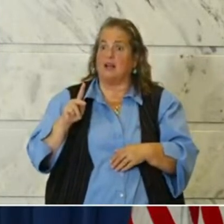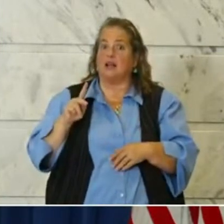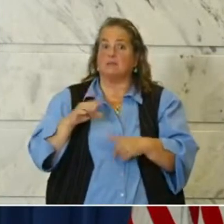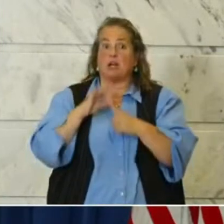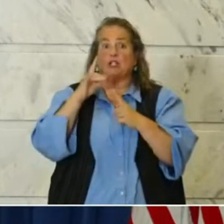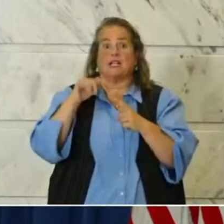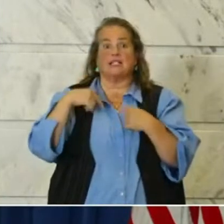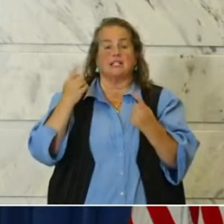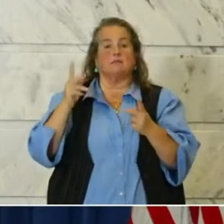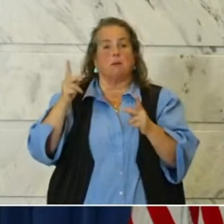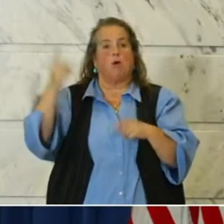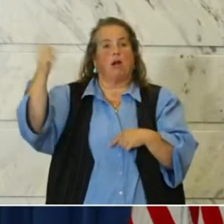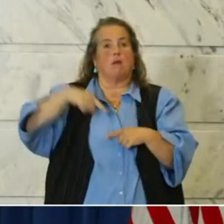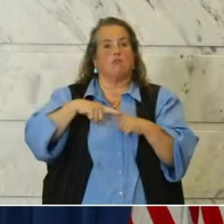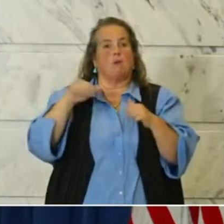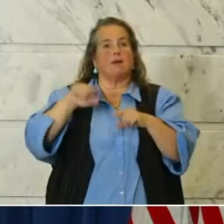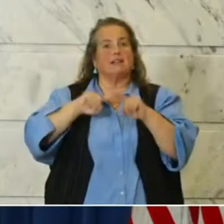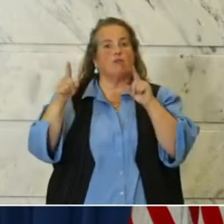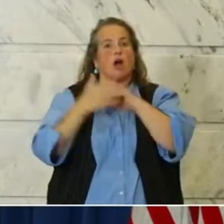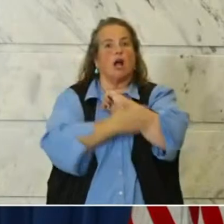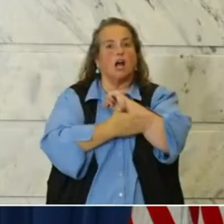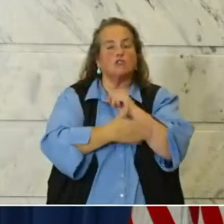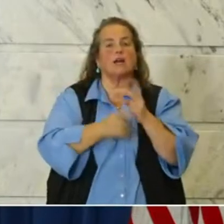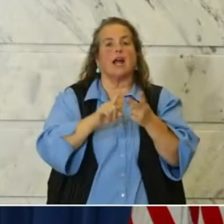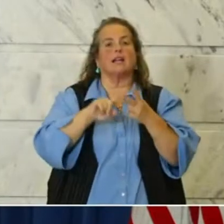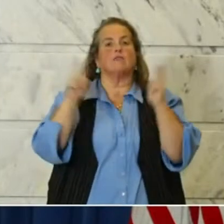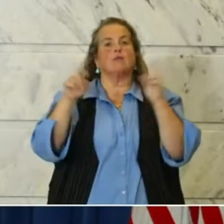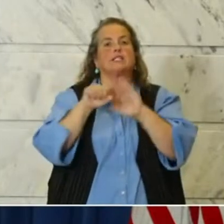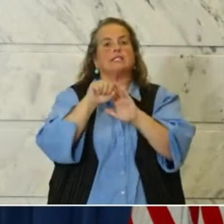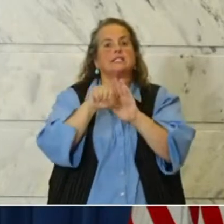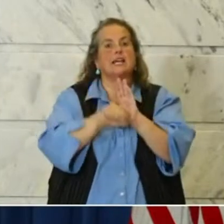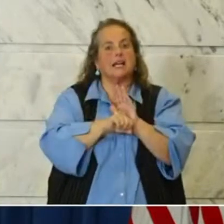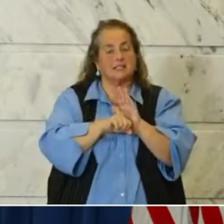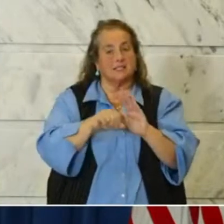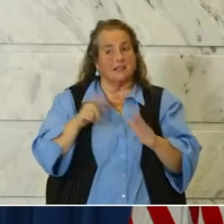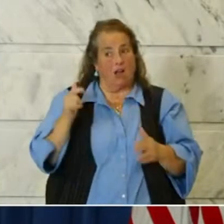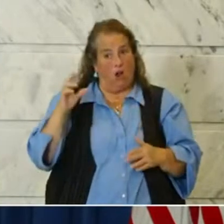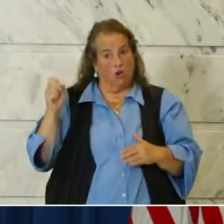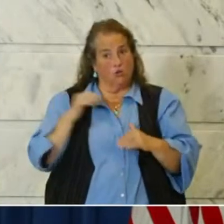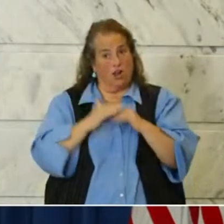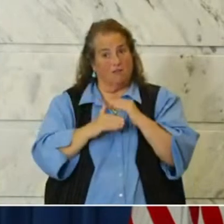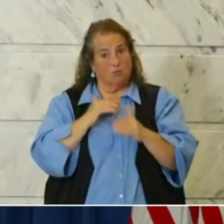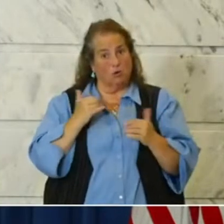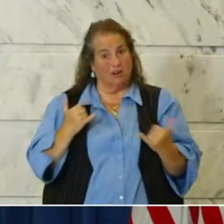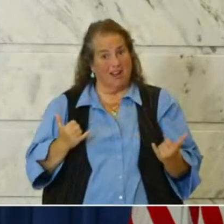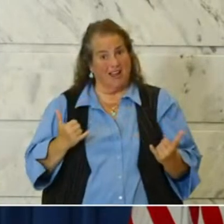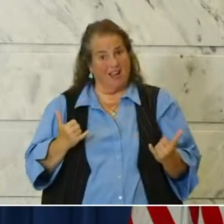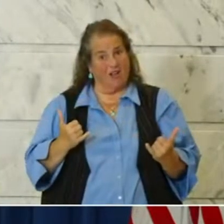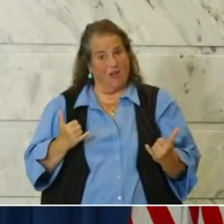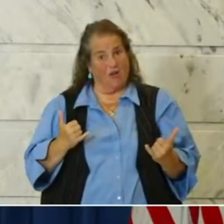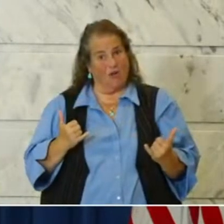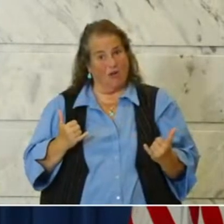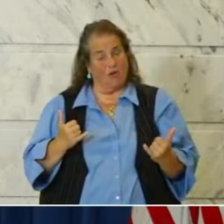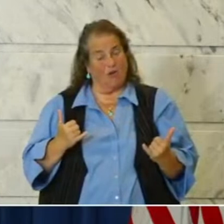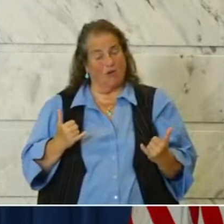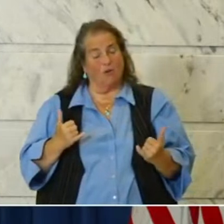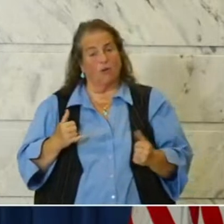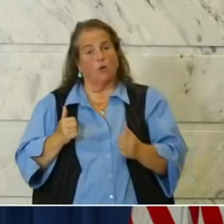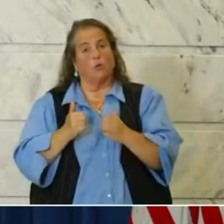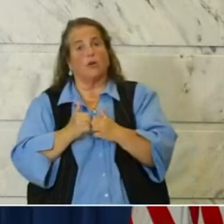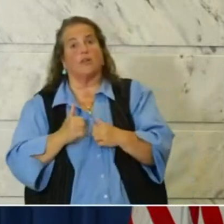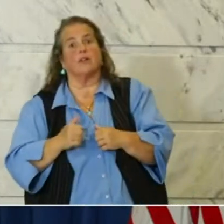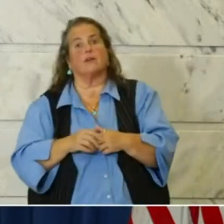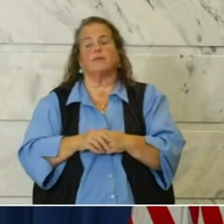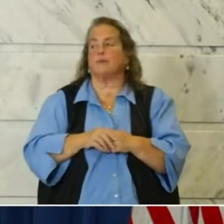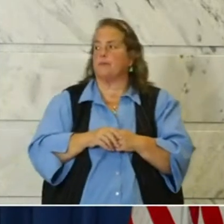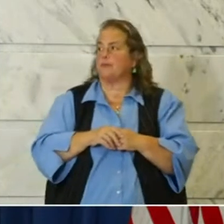country? The question is based on the Indianapolis 500. Am I comfortable right now with the race itself?